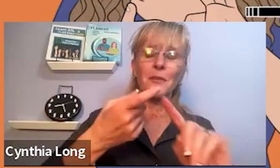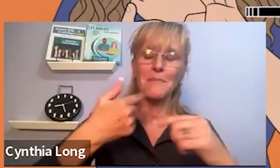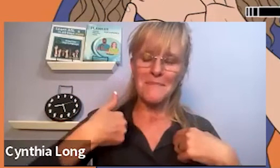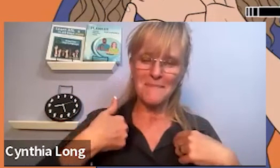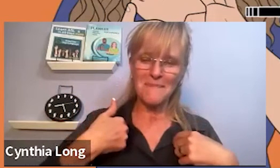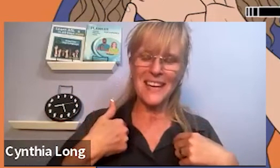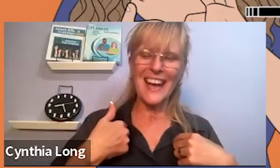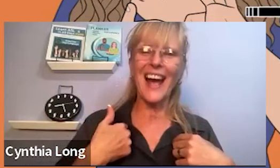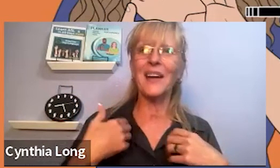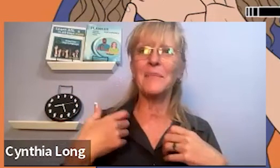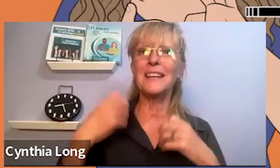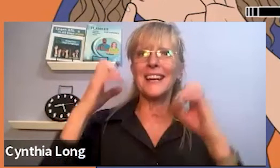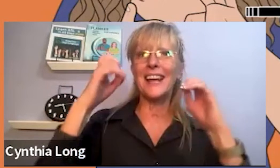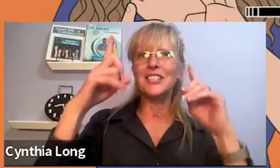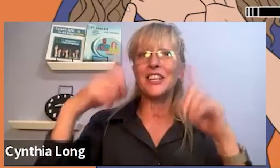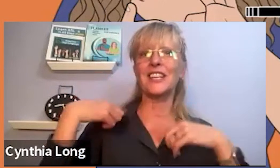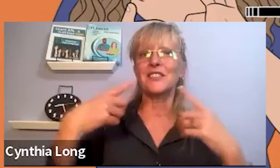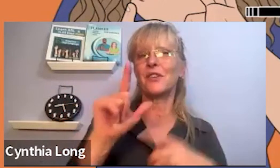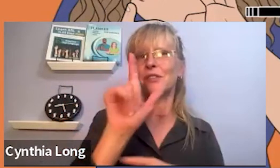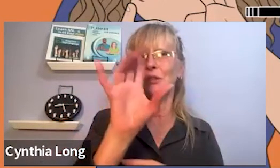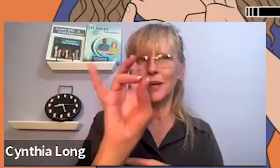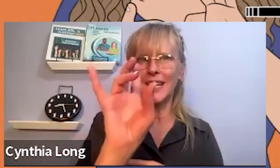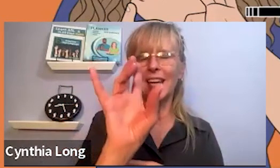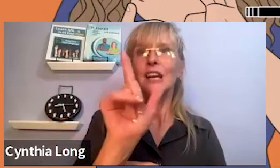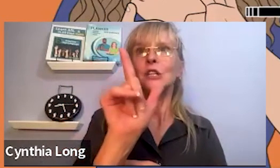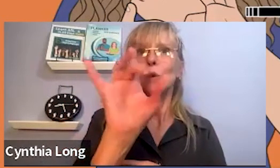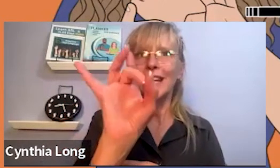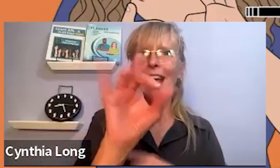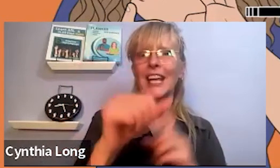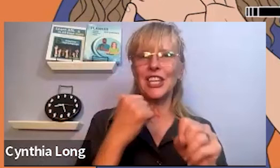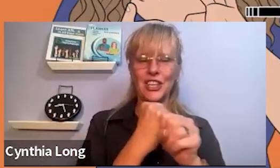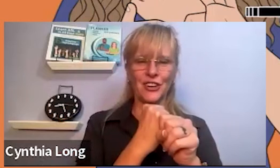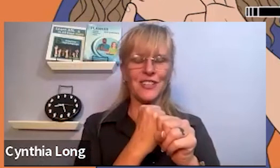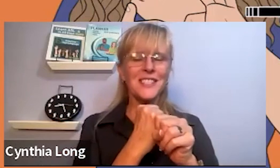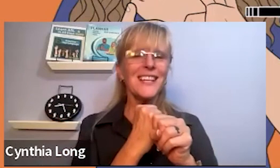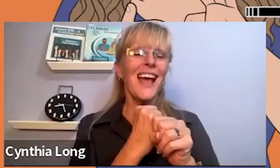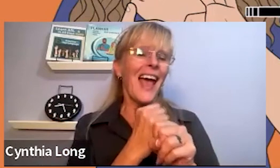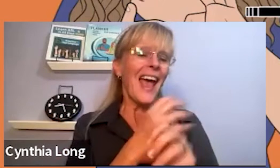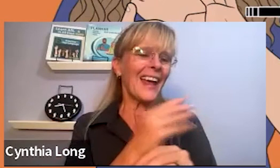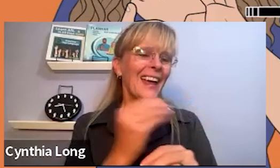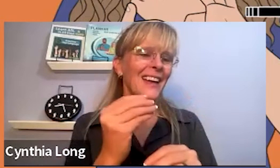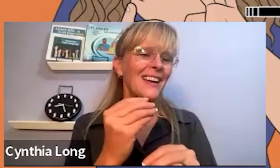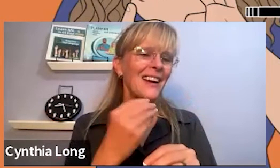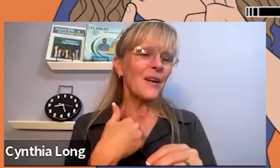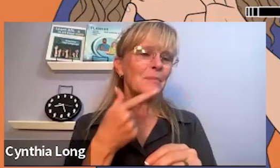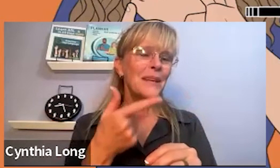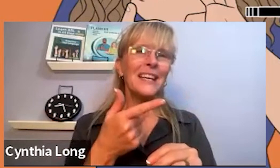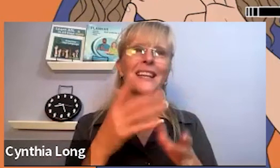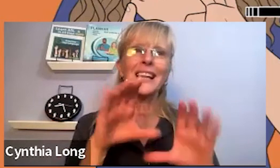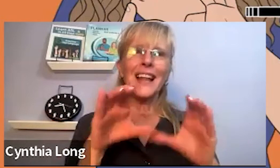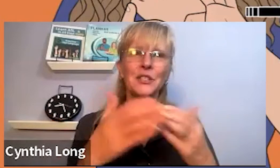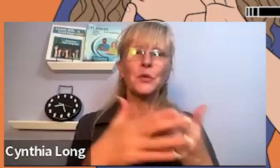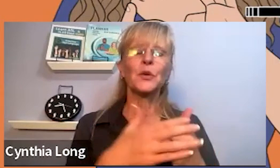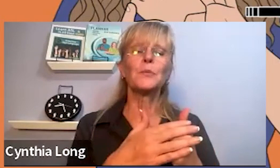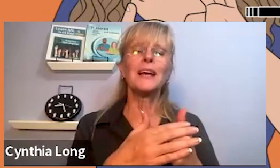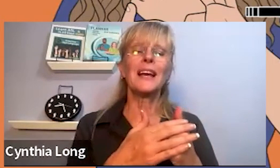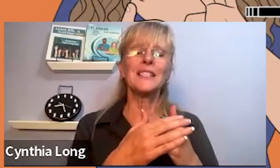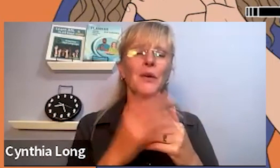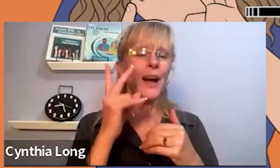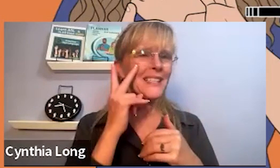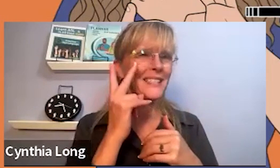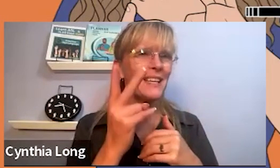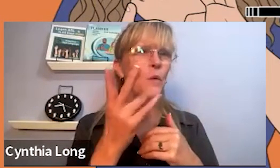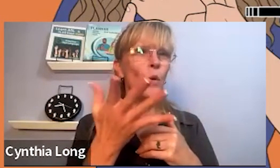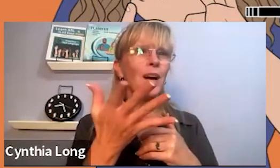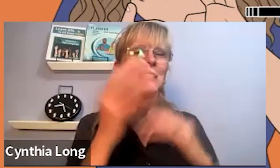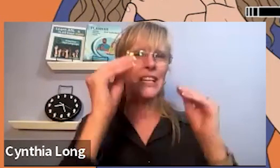from me, I have been in education for over 28 years and been in the classroom. And